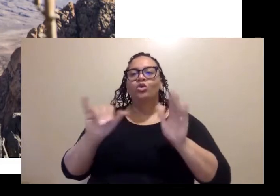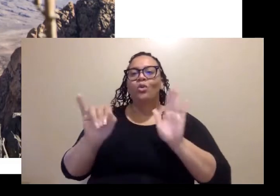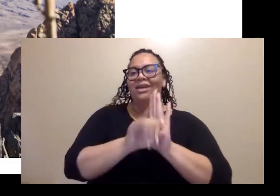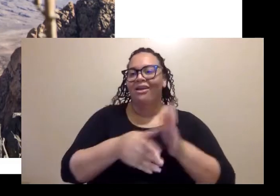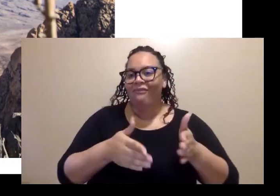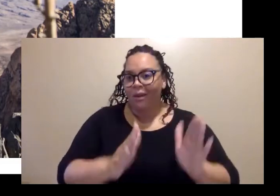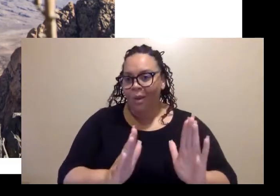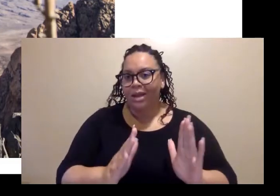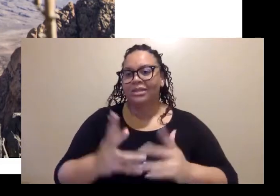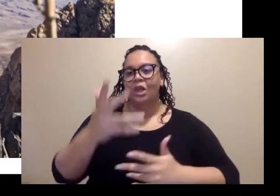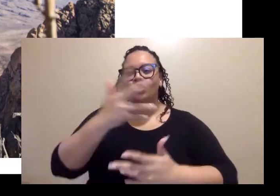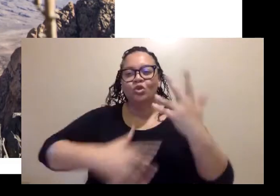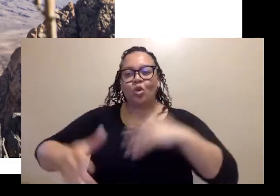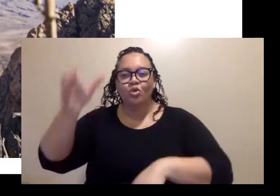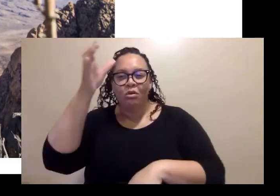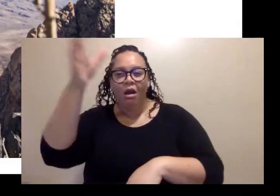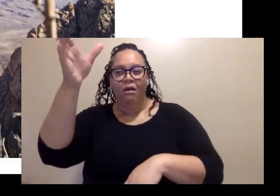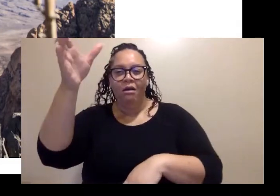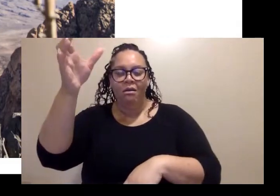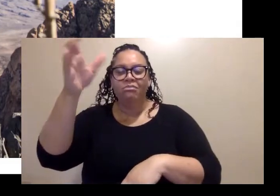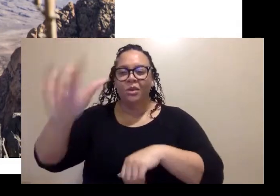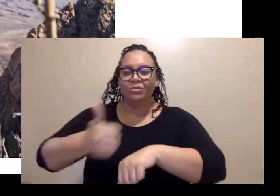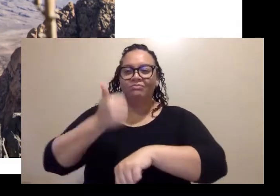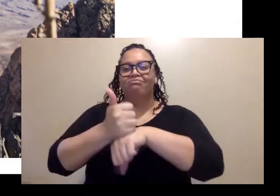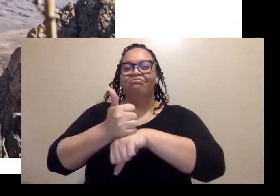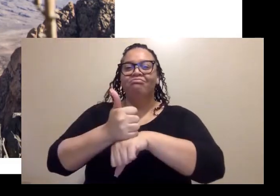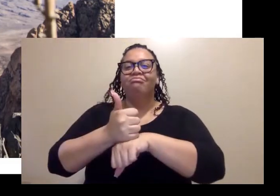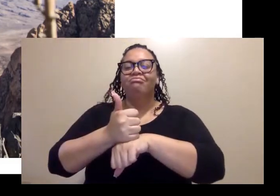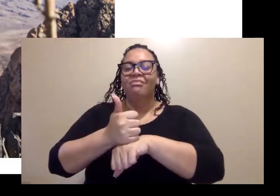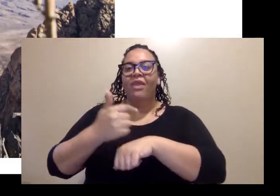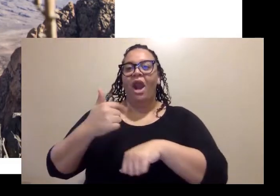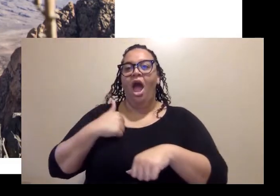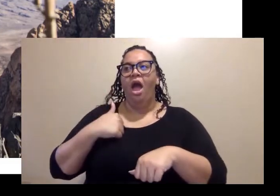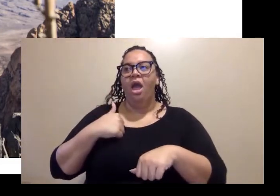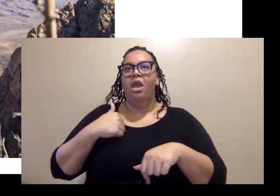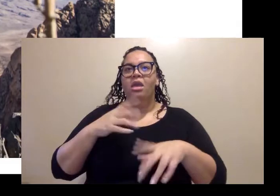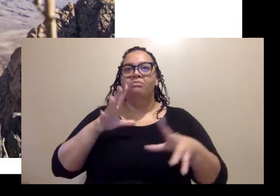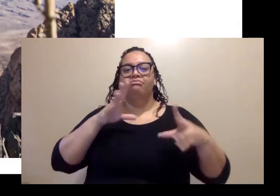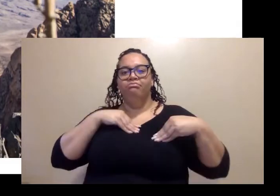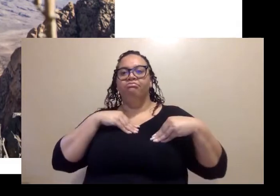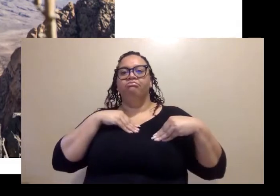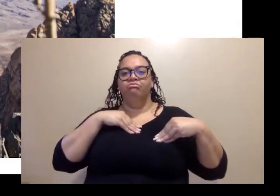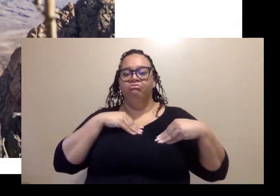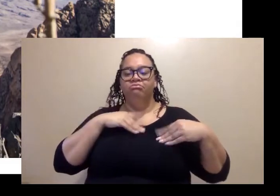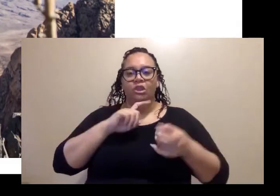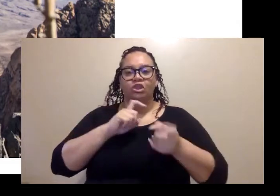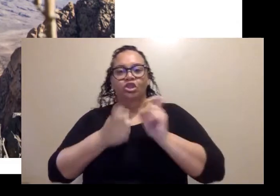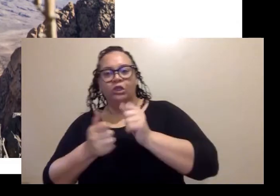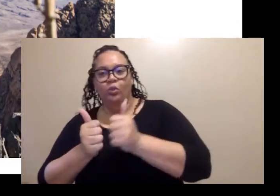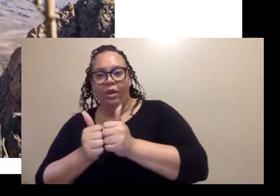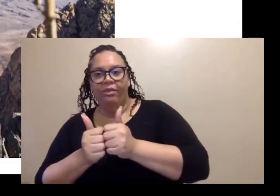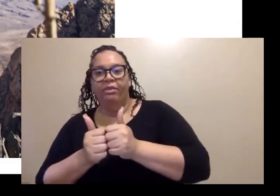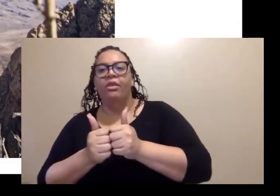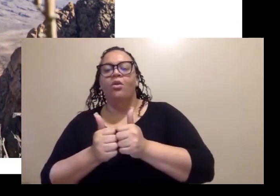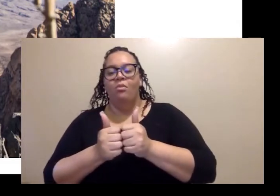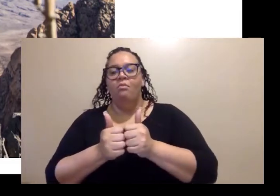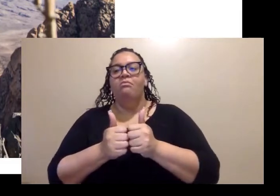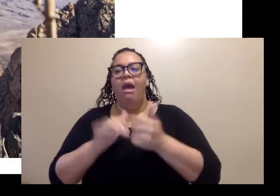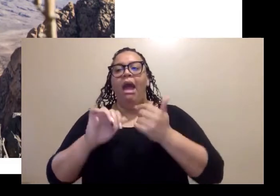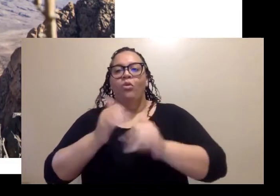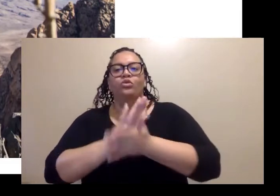there were social constructs that were built in that I adapted to, that I assimilated into when it came to being an outdoorsy